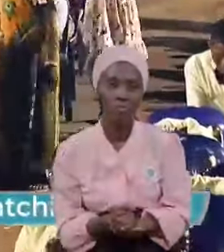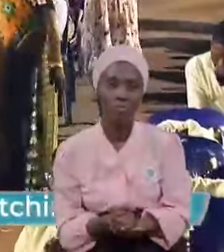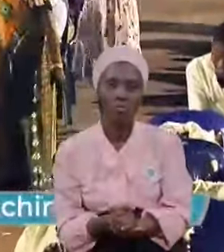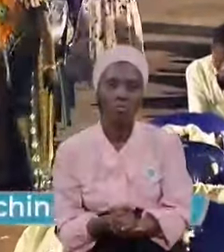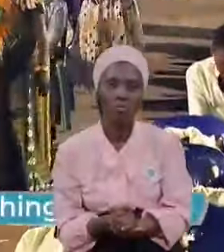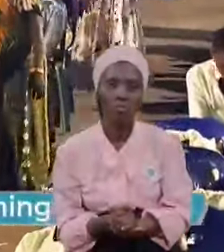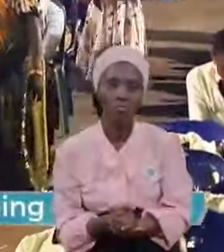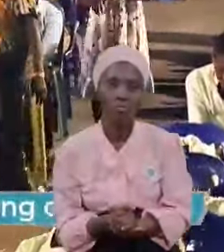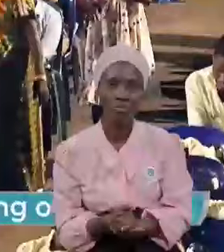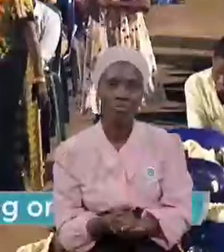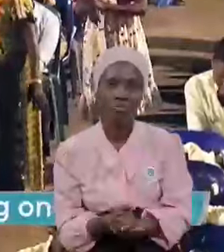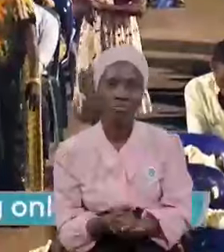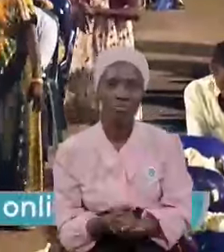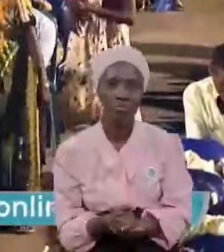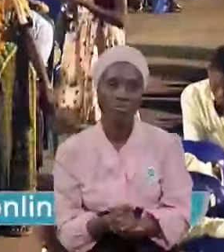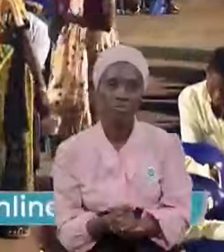out.